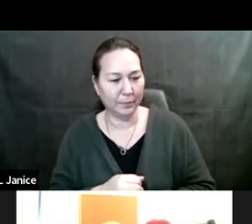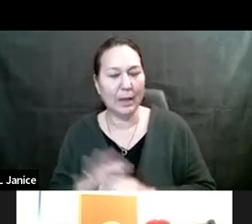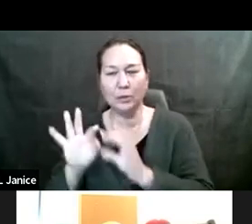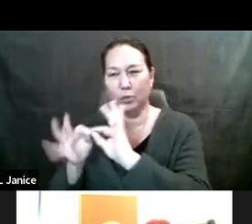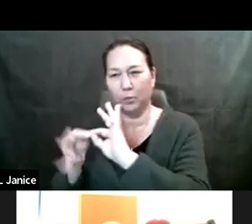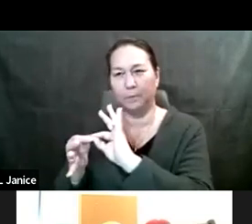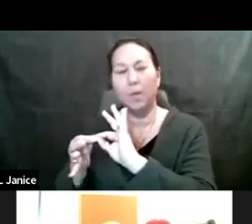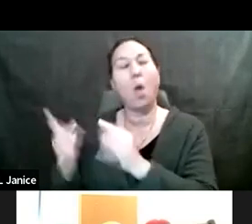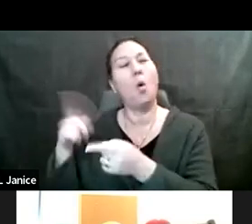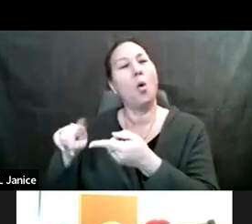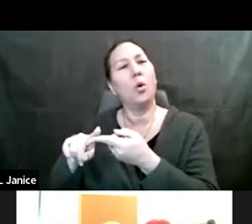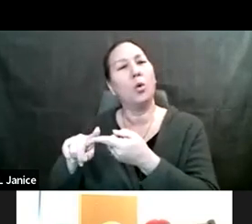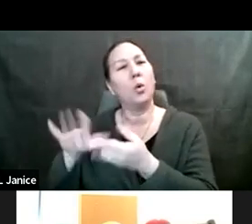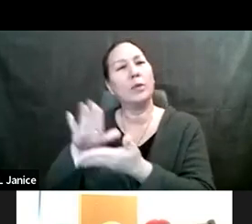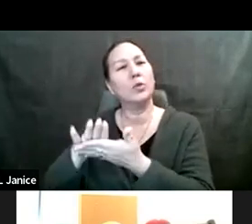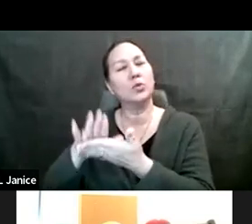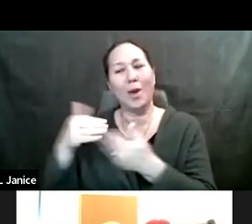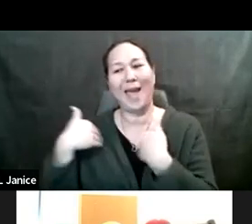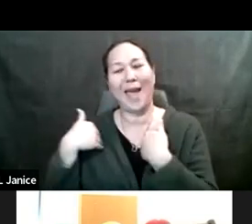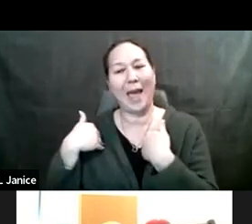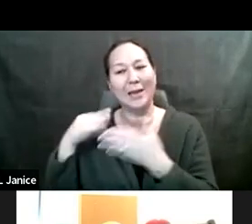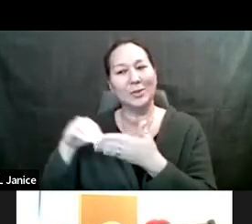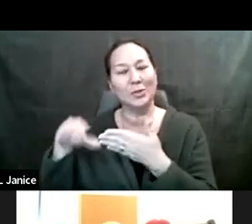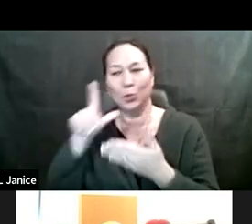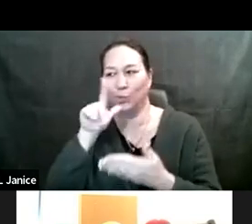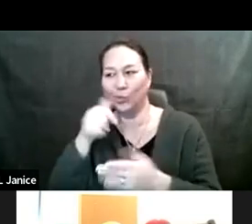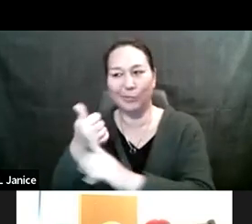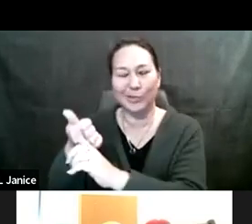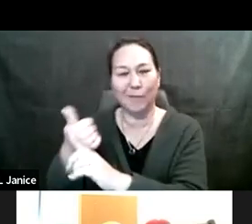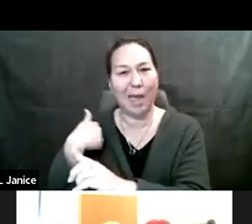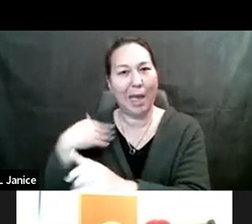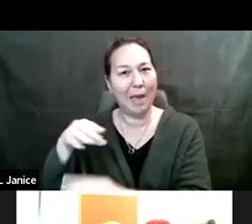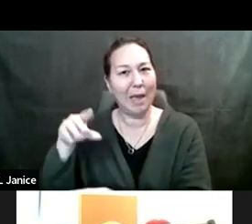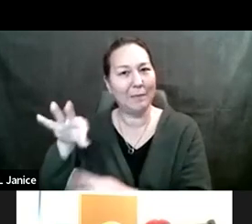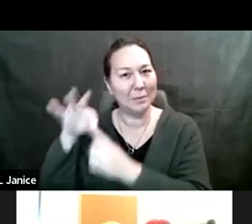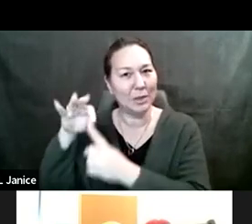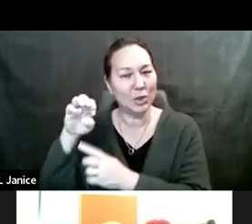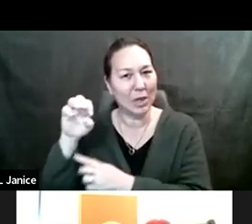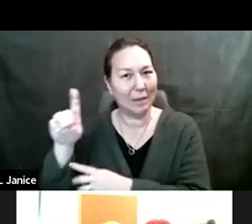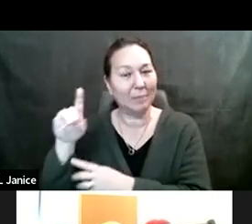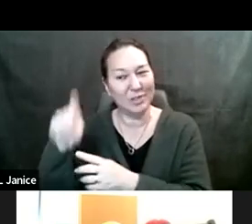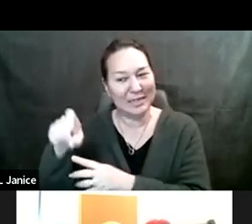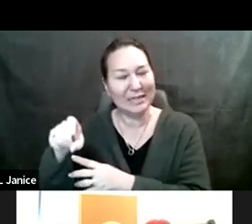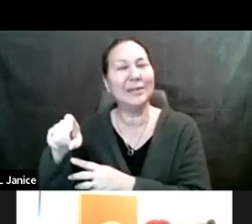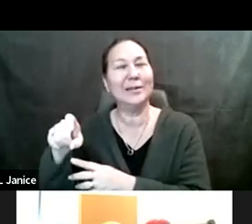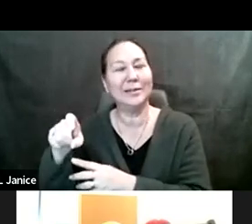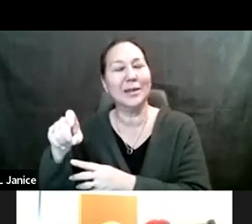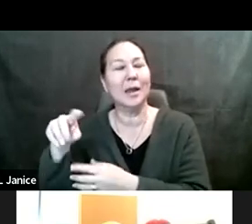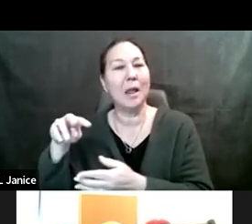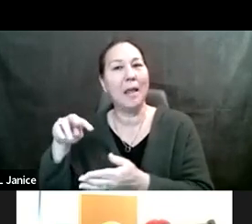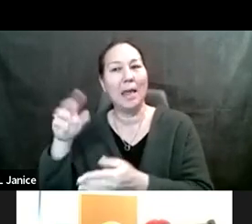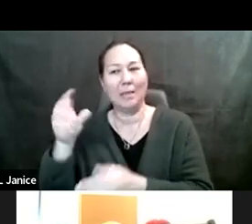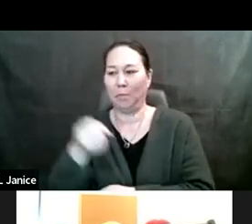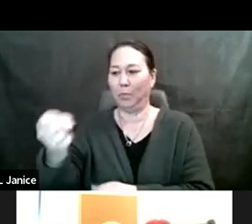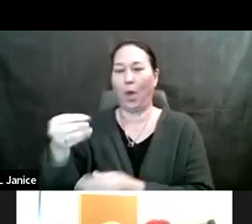and when the school has students with special needs they allocate more money per student to them